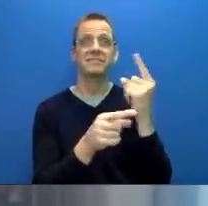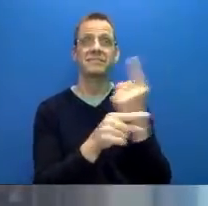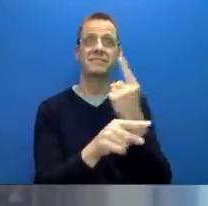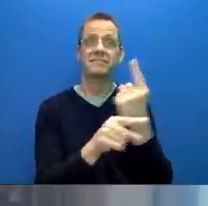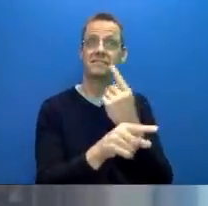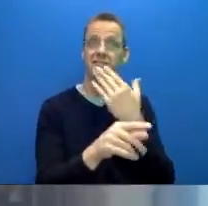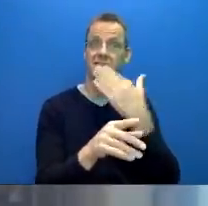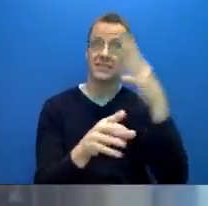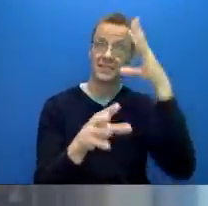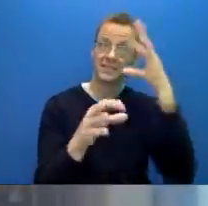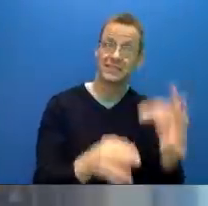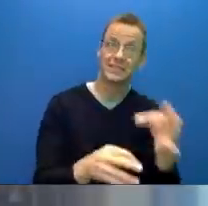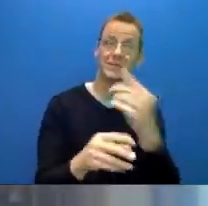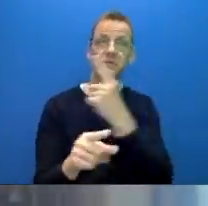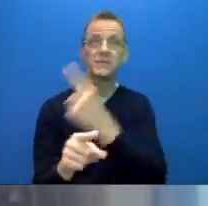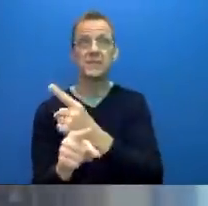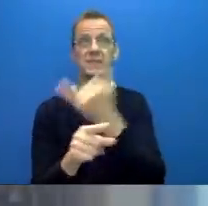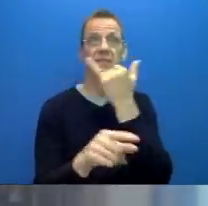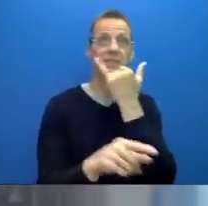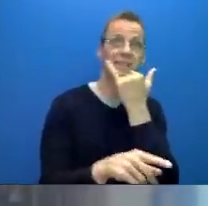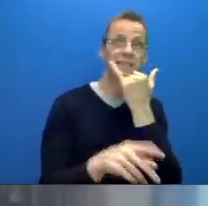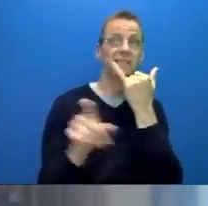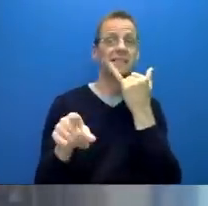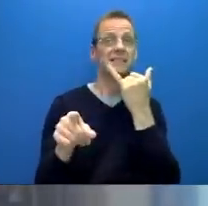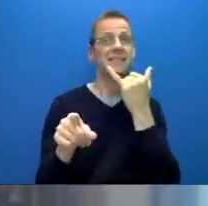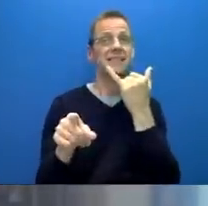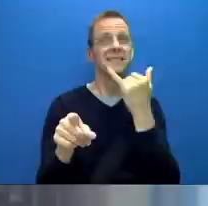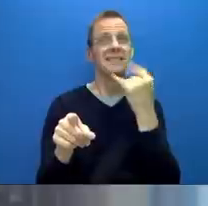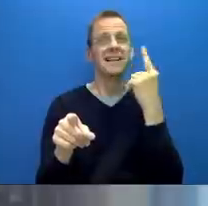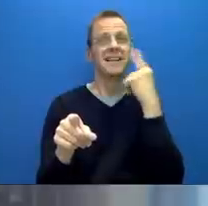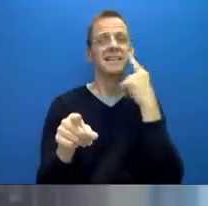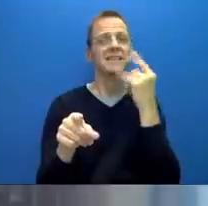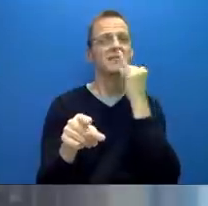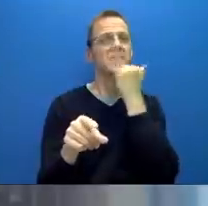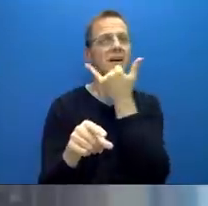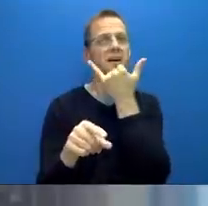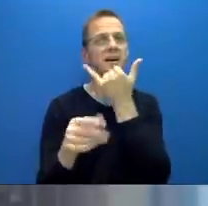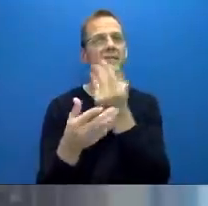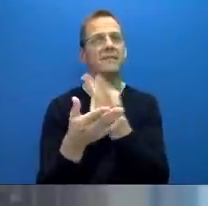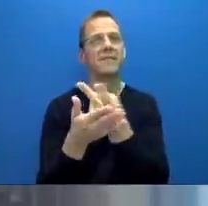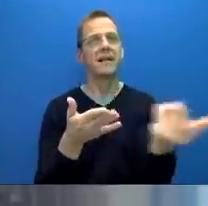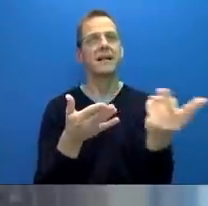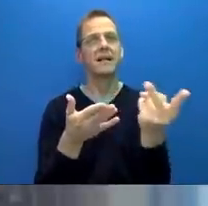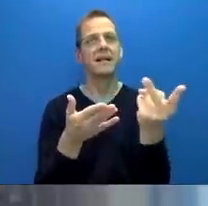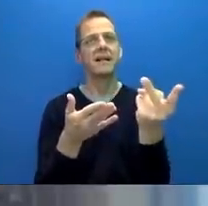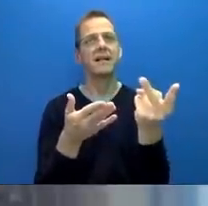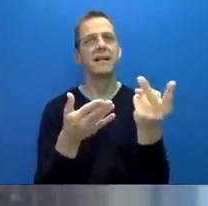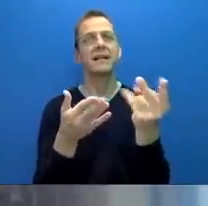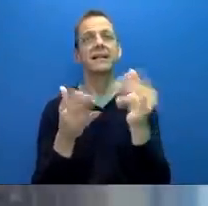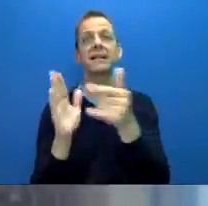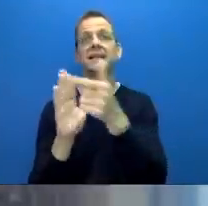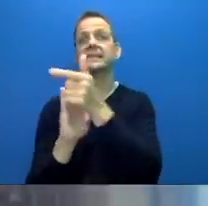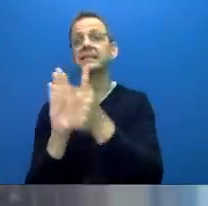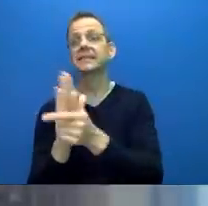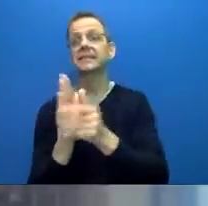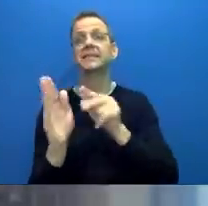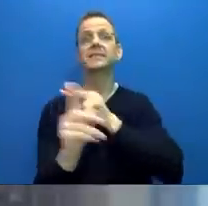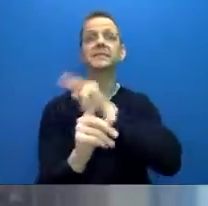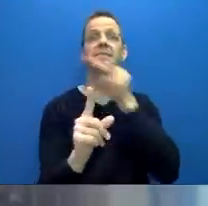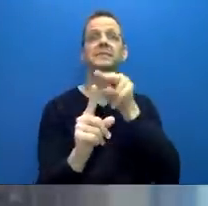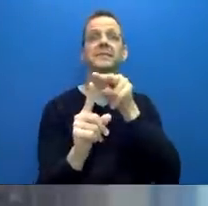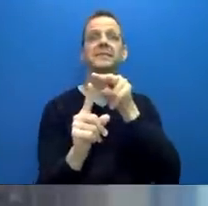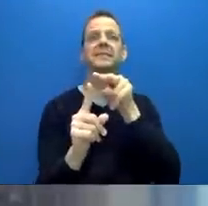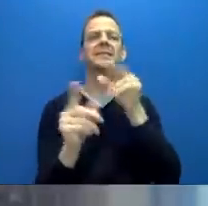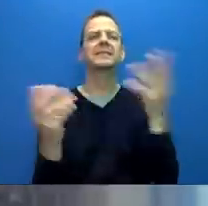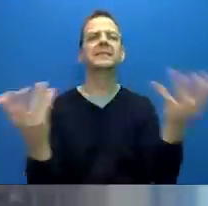You know, unfortunately, from a legal perspective, it's tricky to hold the government, to hold a majority